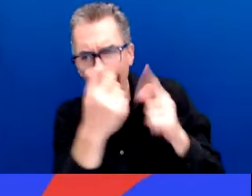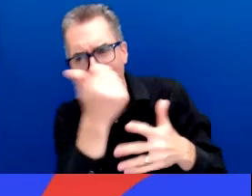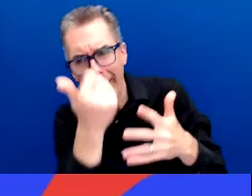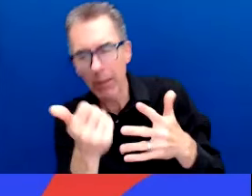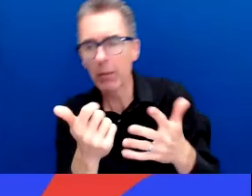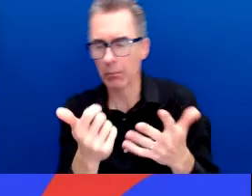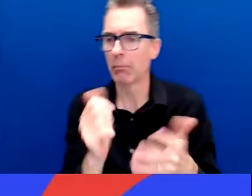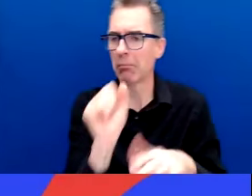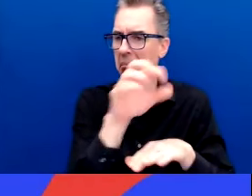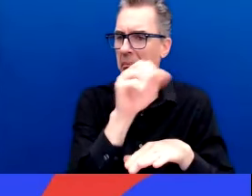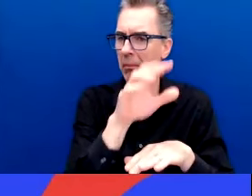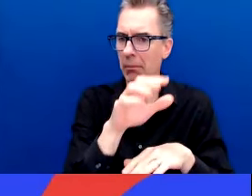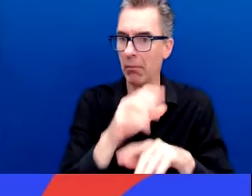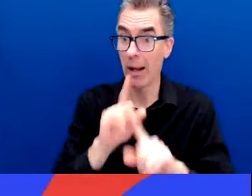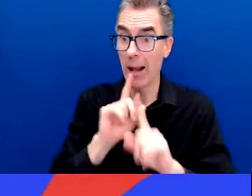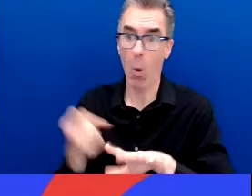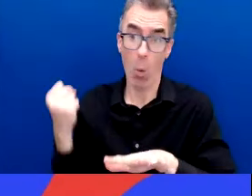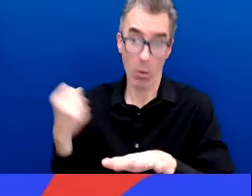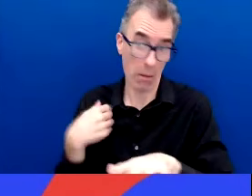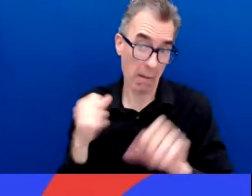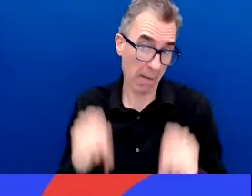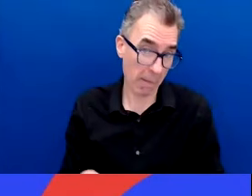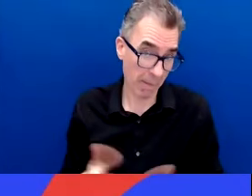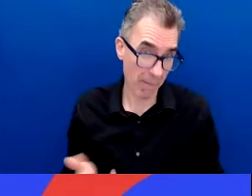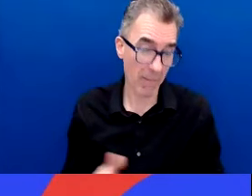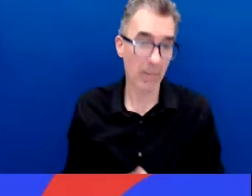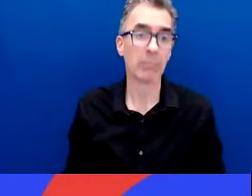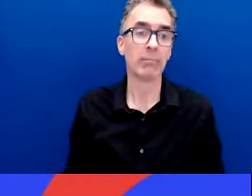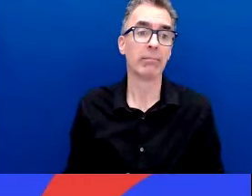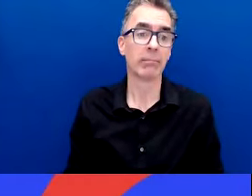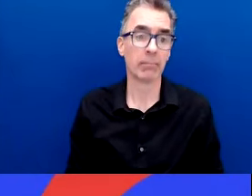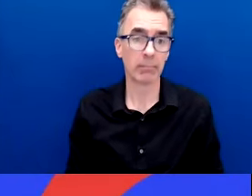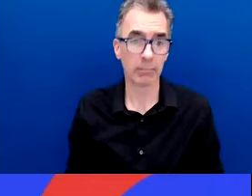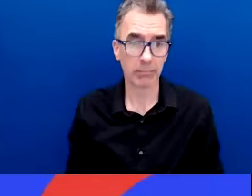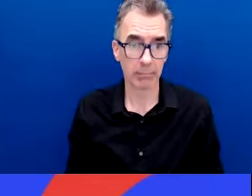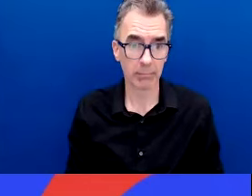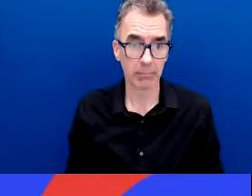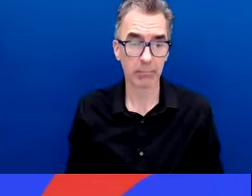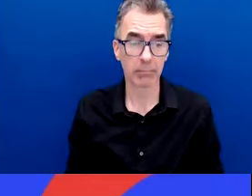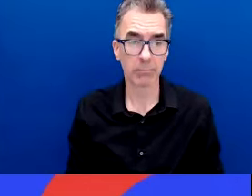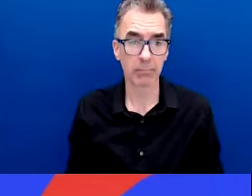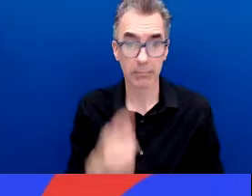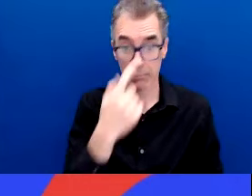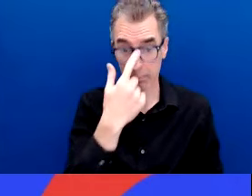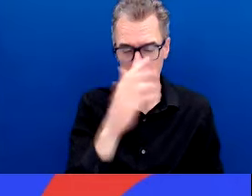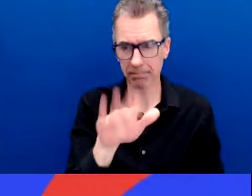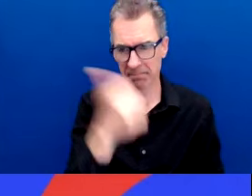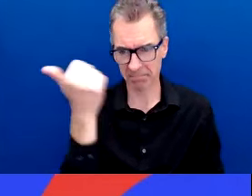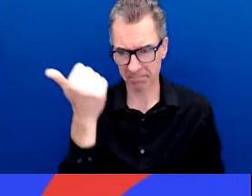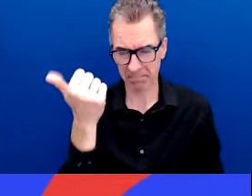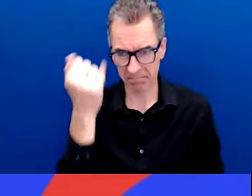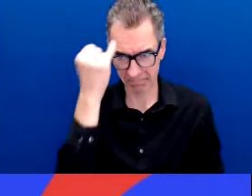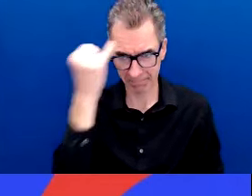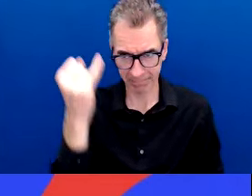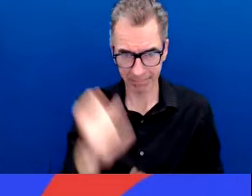Let's see some other, I'm still looking for that one question. So another options for